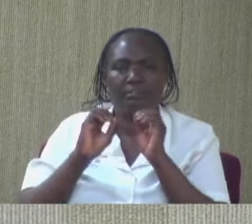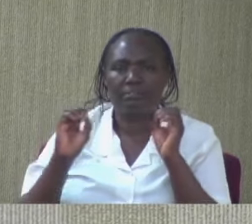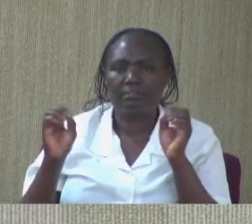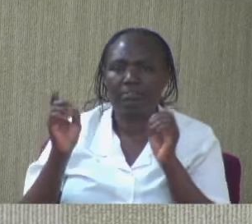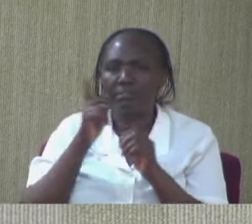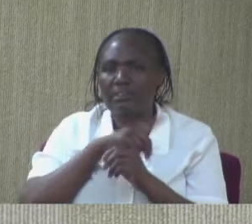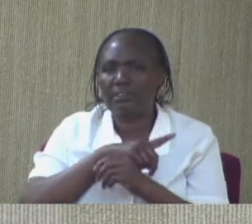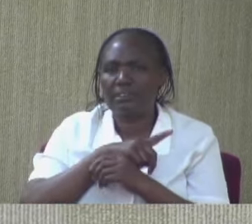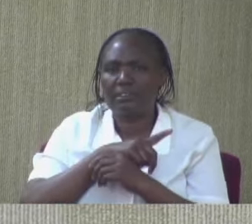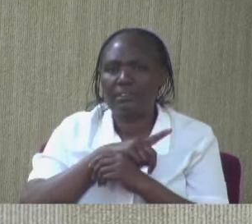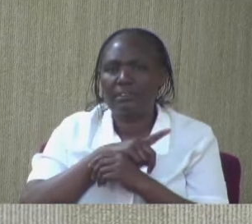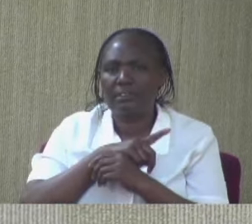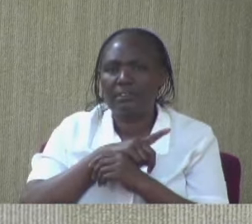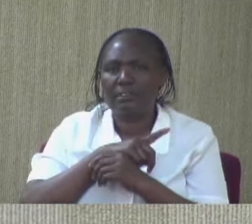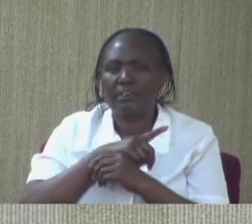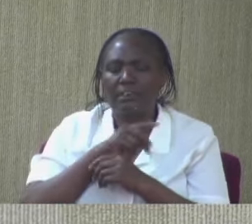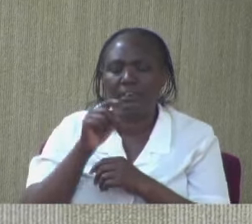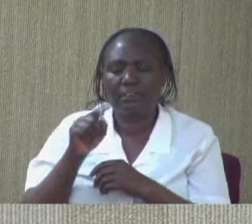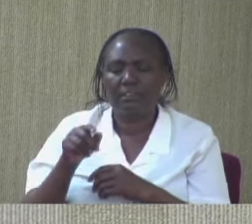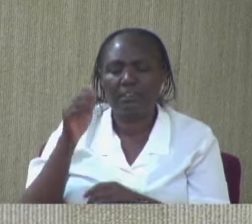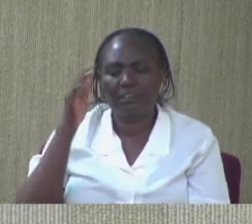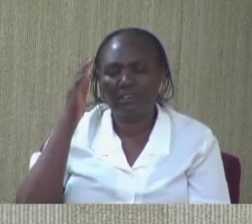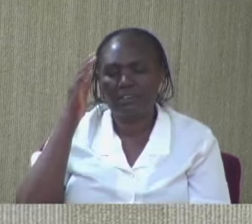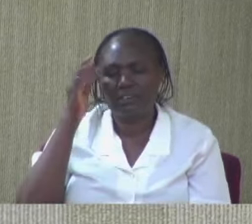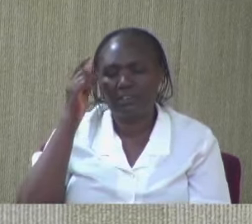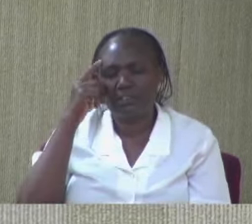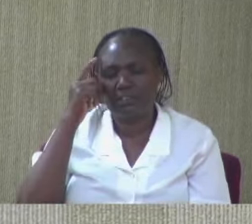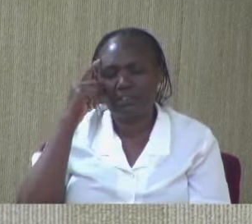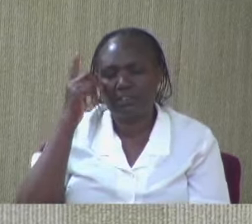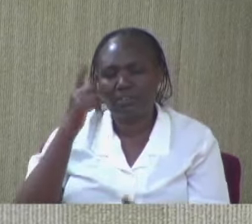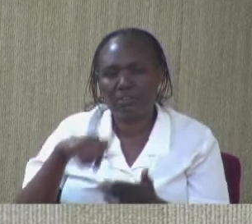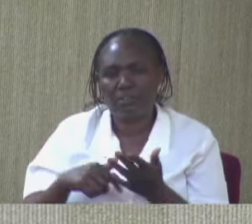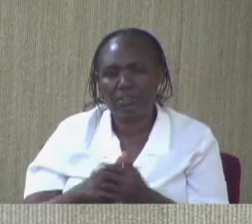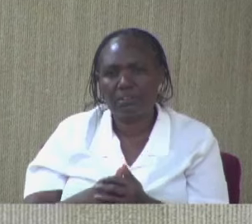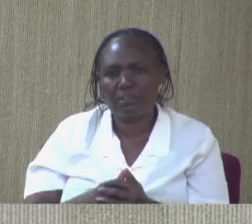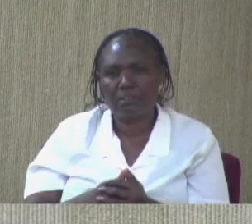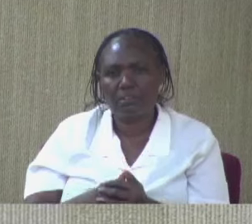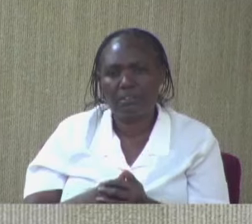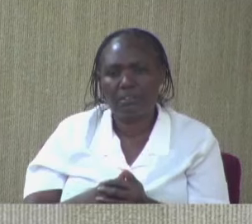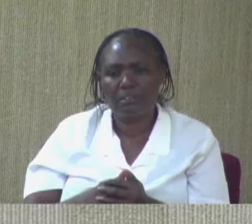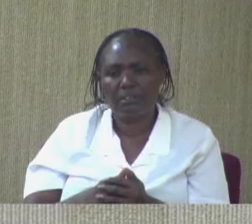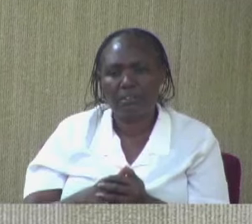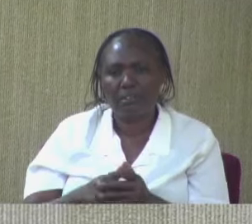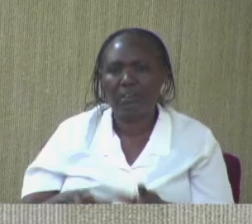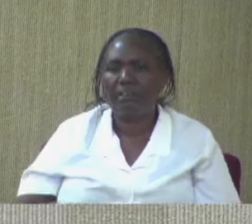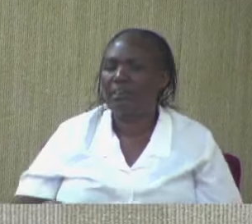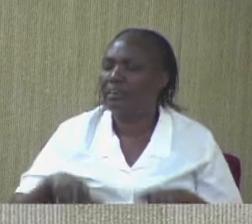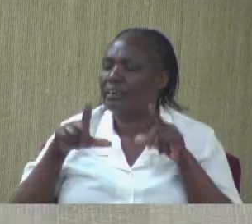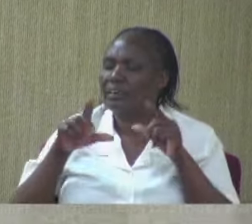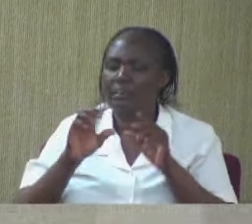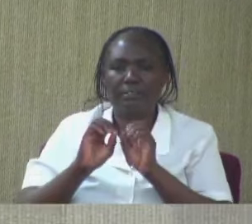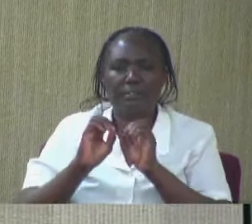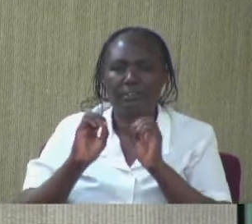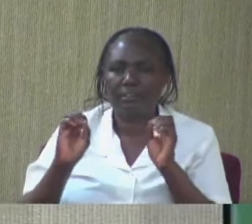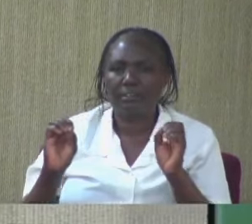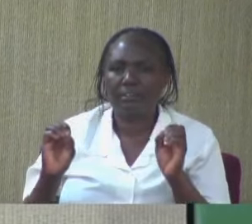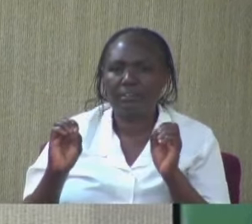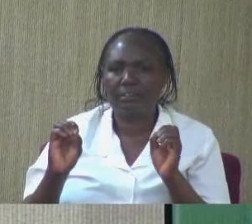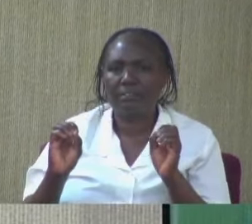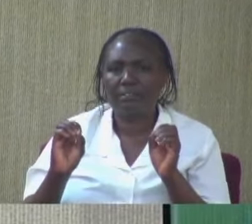moment, she thought she was not going to leave.